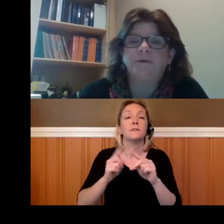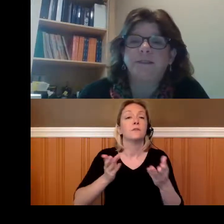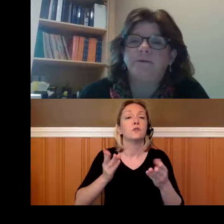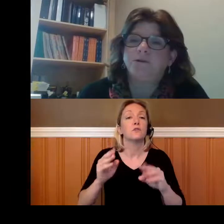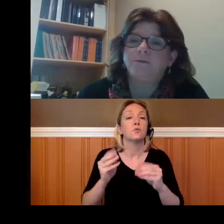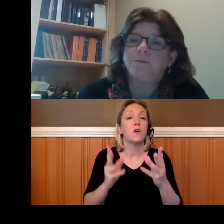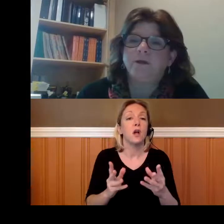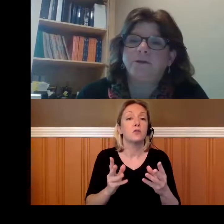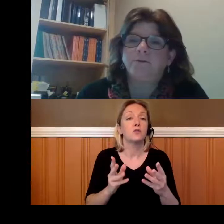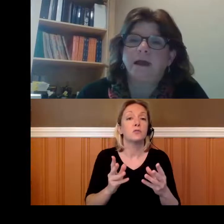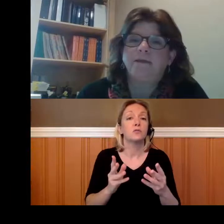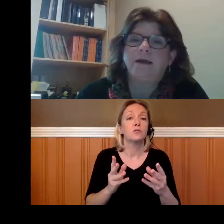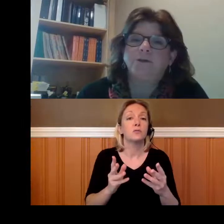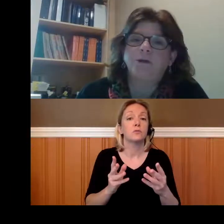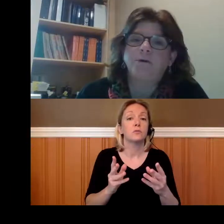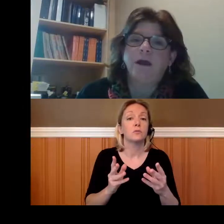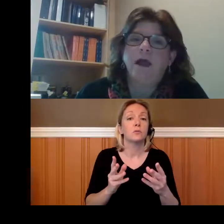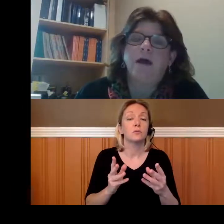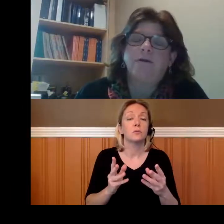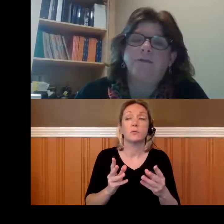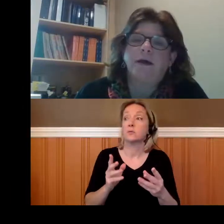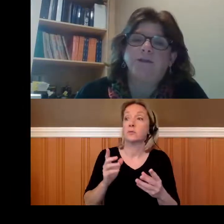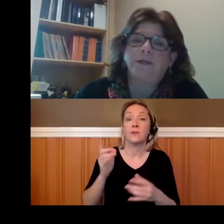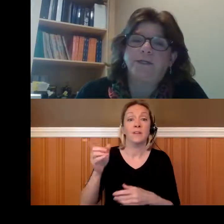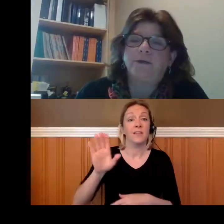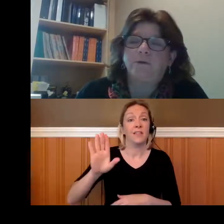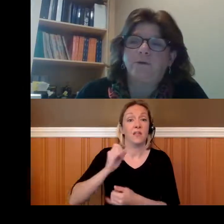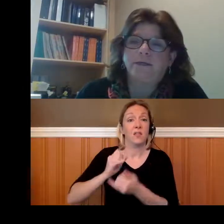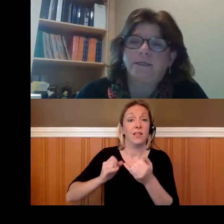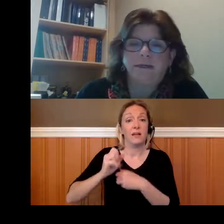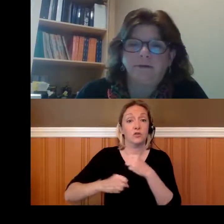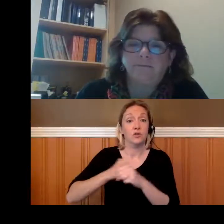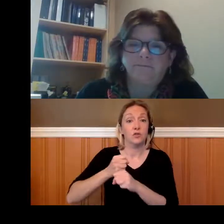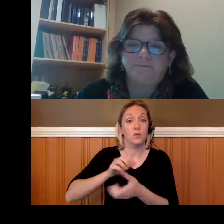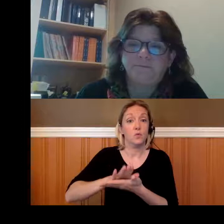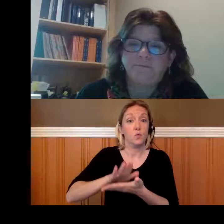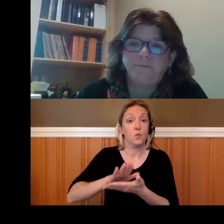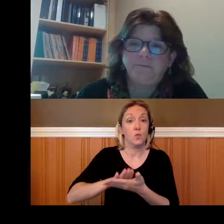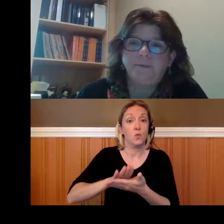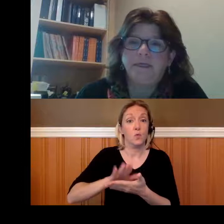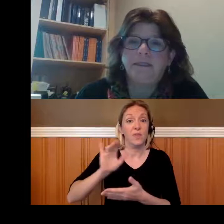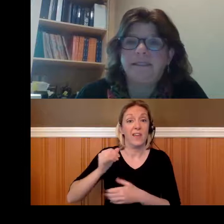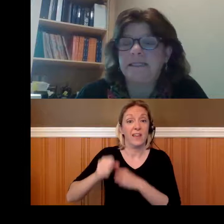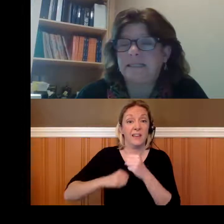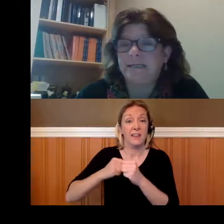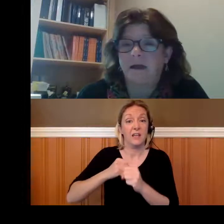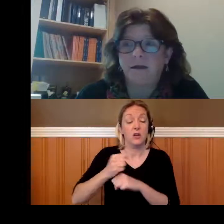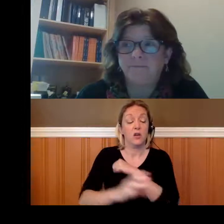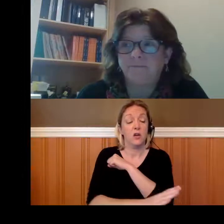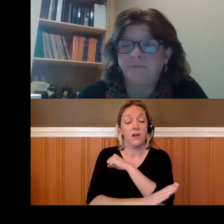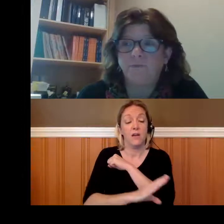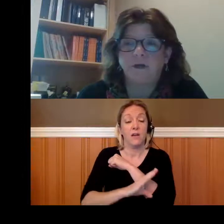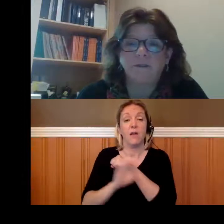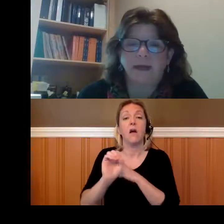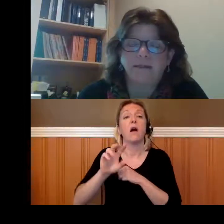service providers by the October of the graduation or their exit year. These things take time. We talked